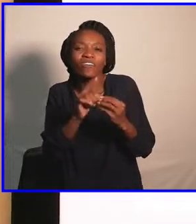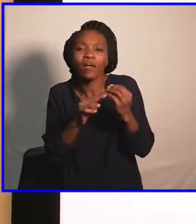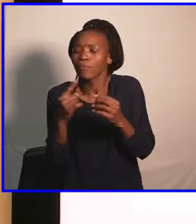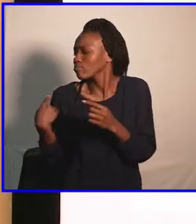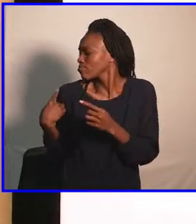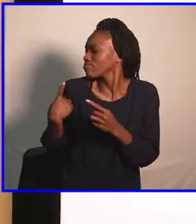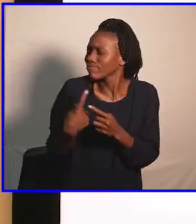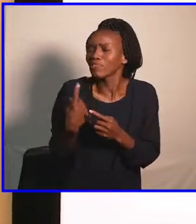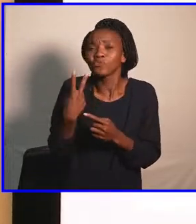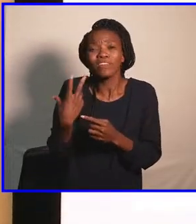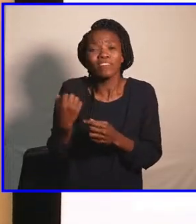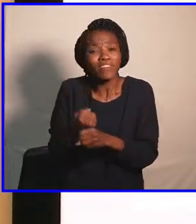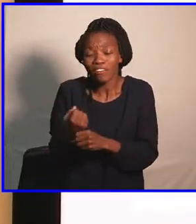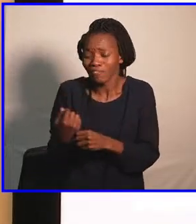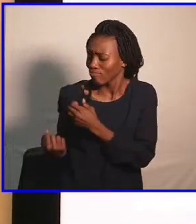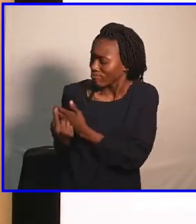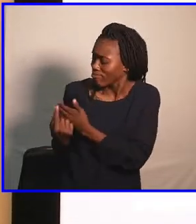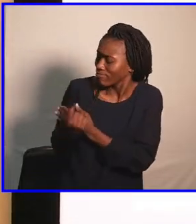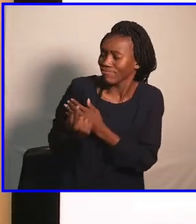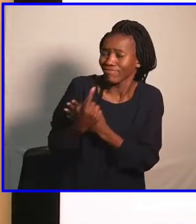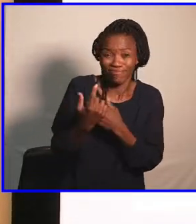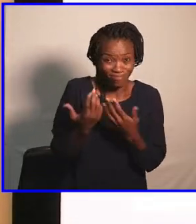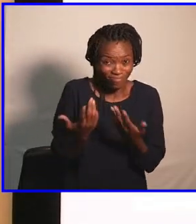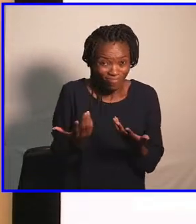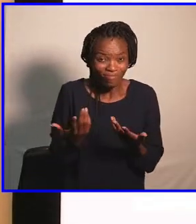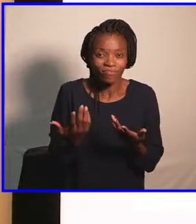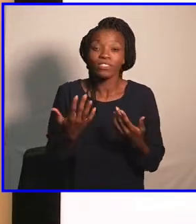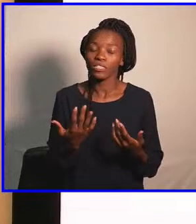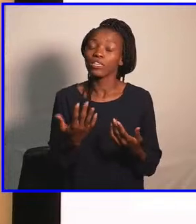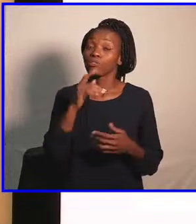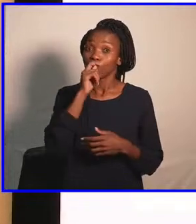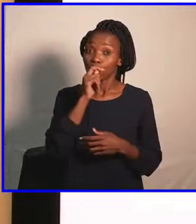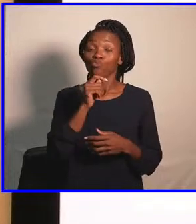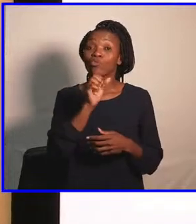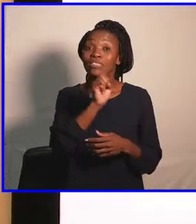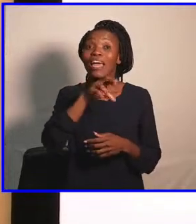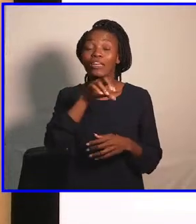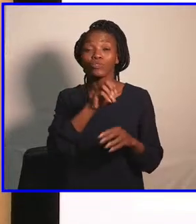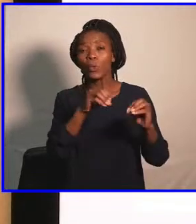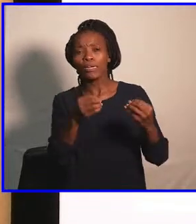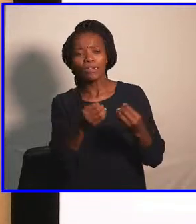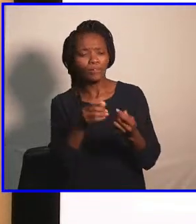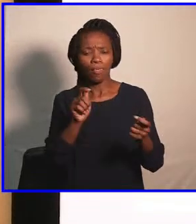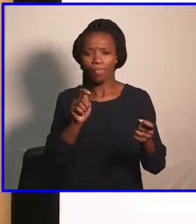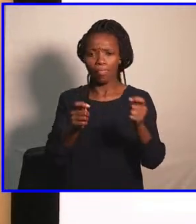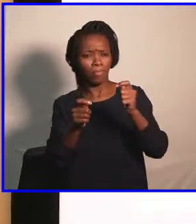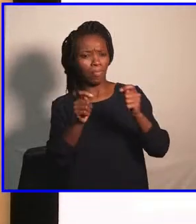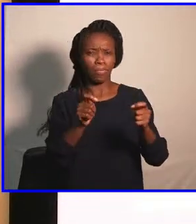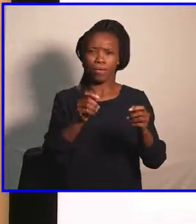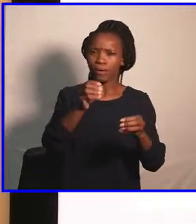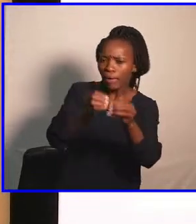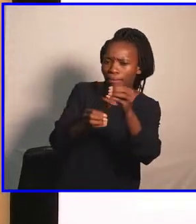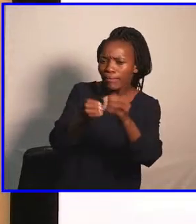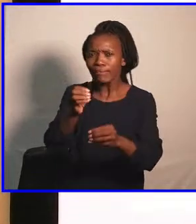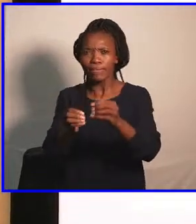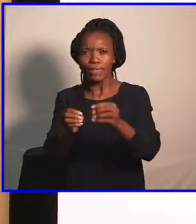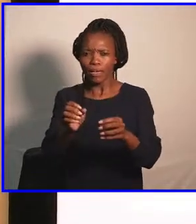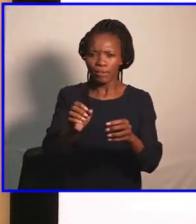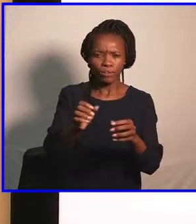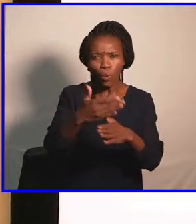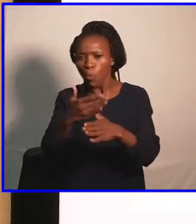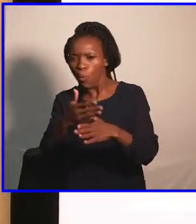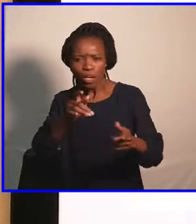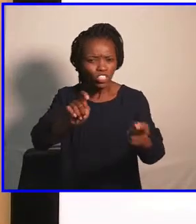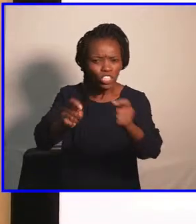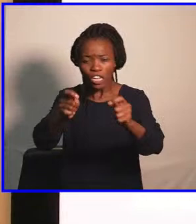years. The organization went through many iterations, remodeling and operational shifts, and